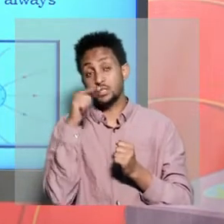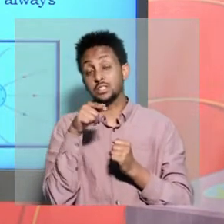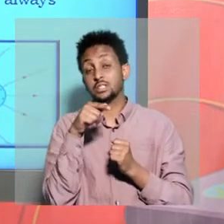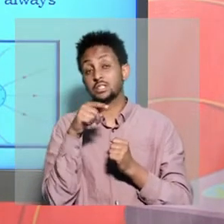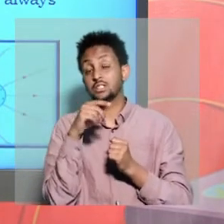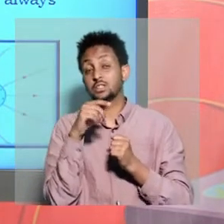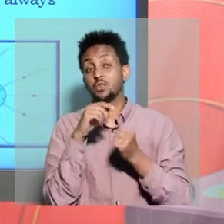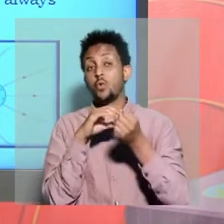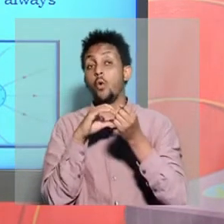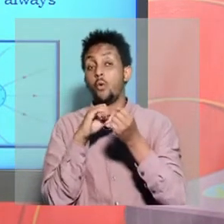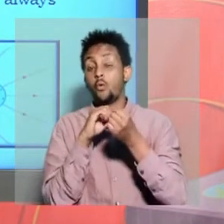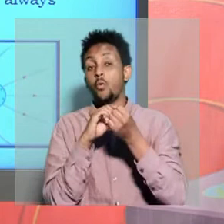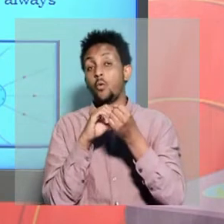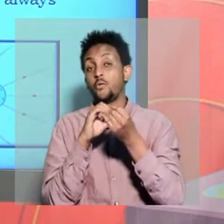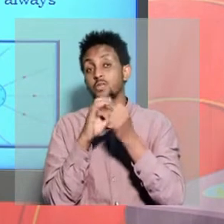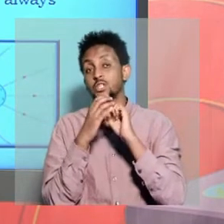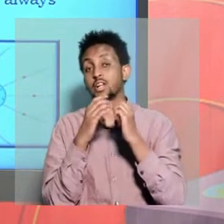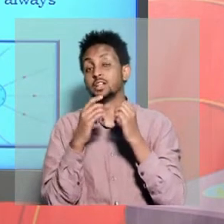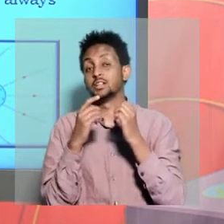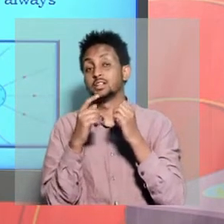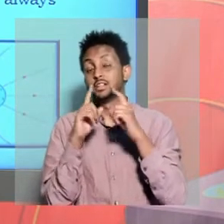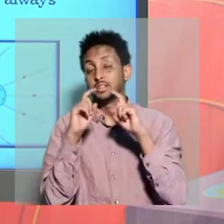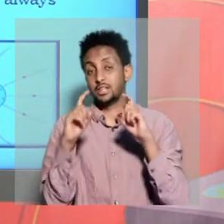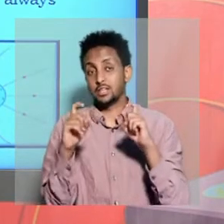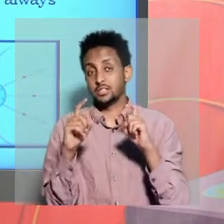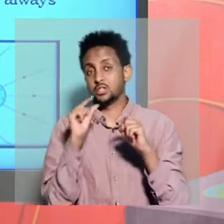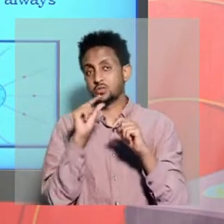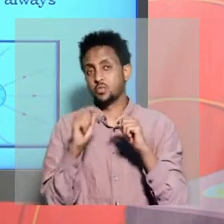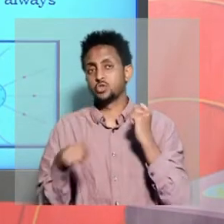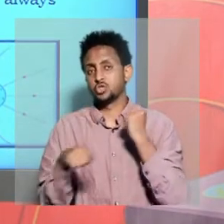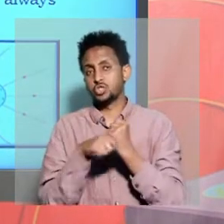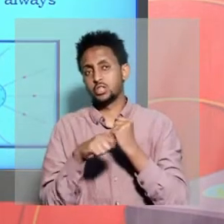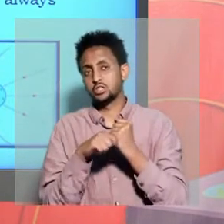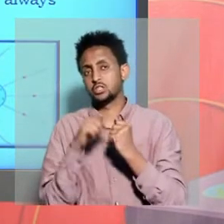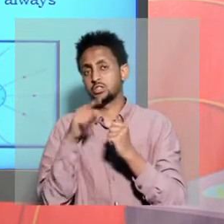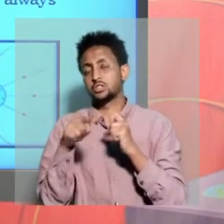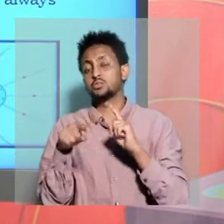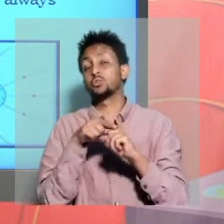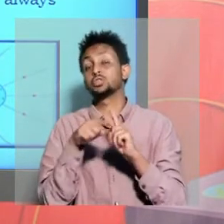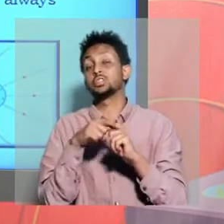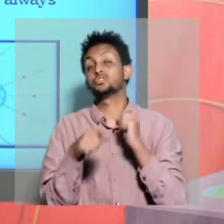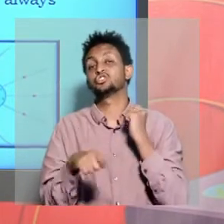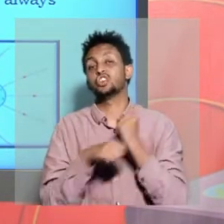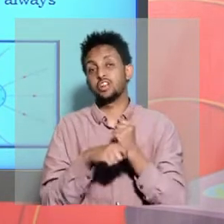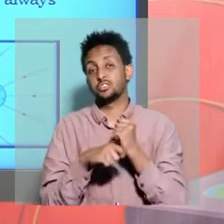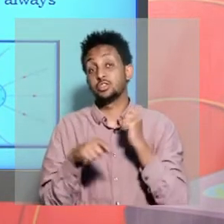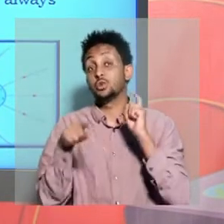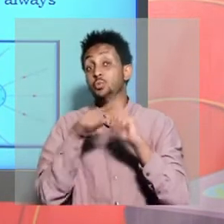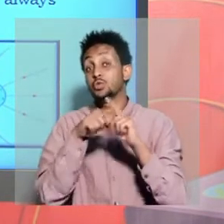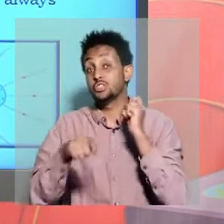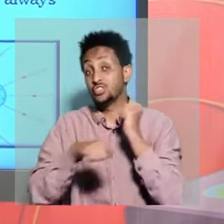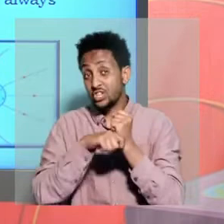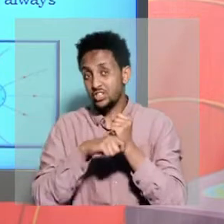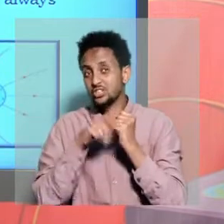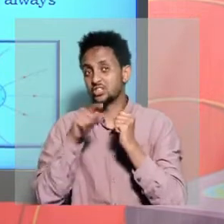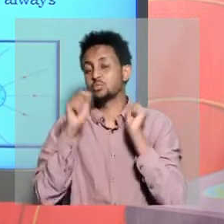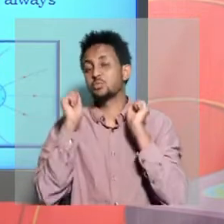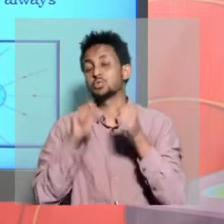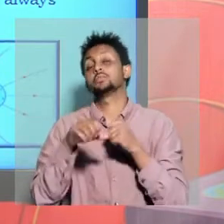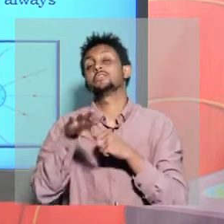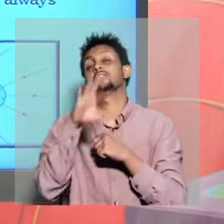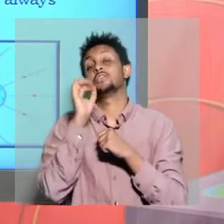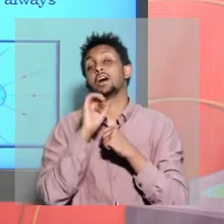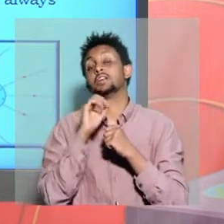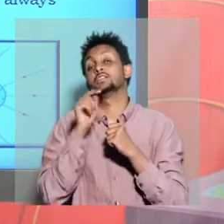is a conventional test charge known to be a smaller charge, which is a positive test charge. Using a positive test charge, it's possible to